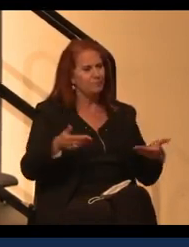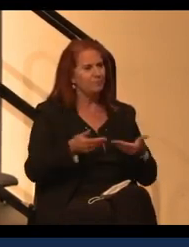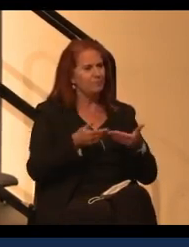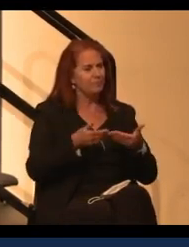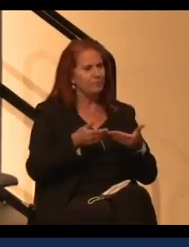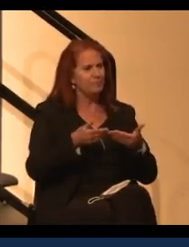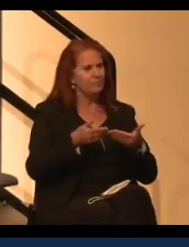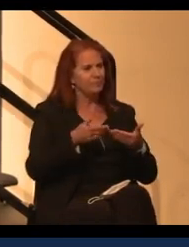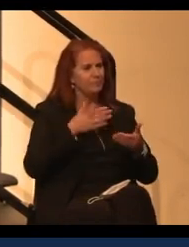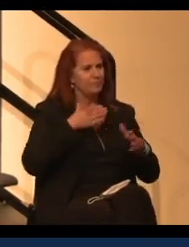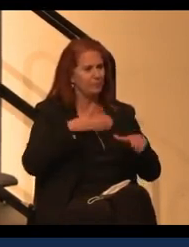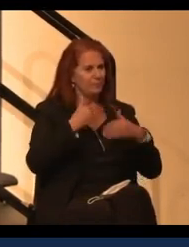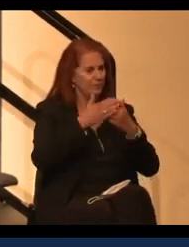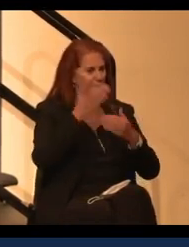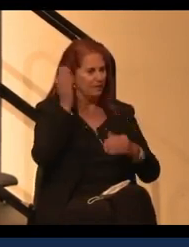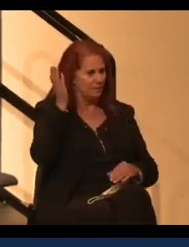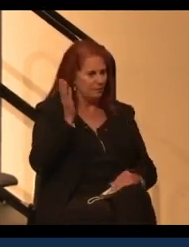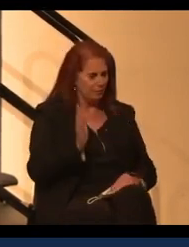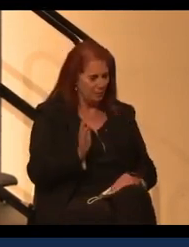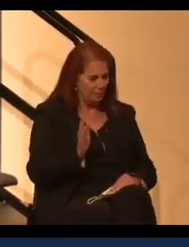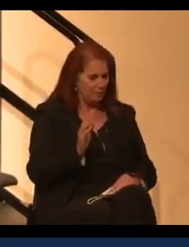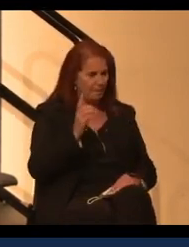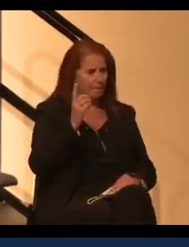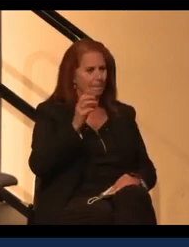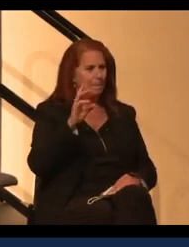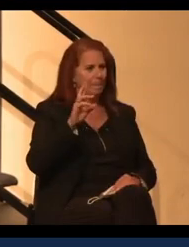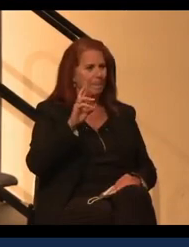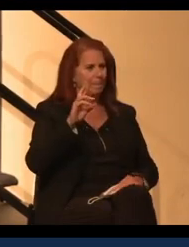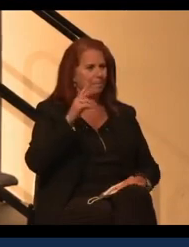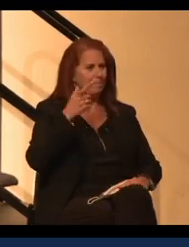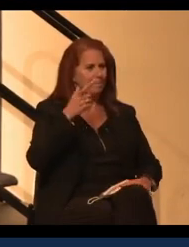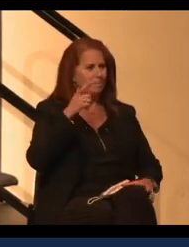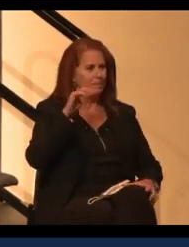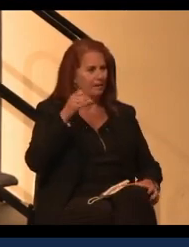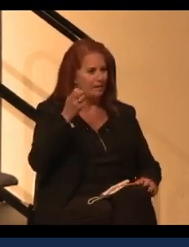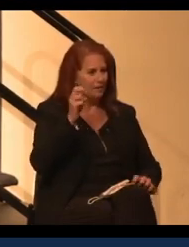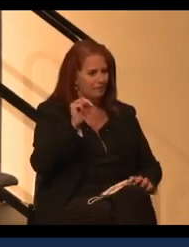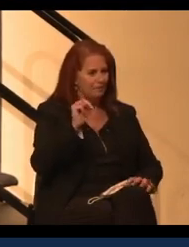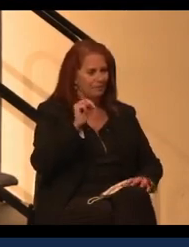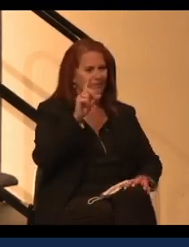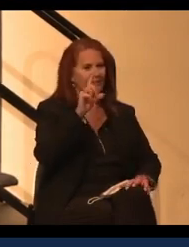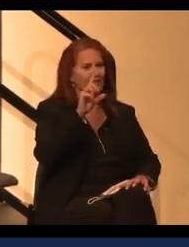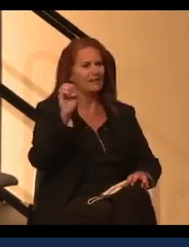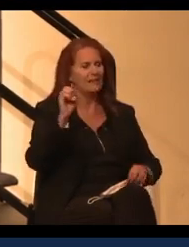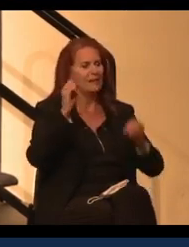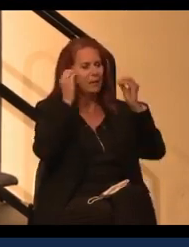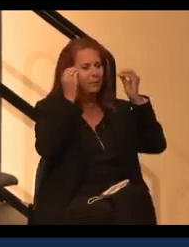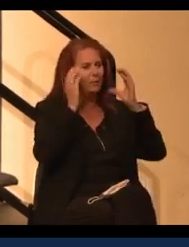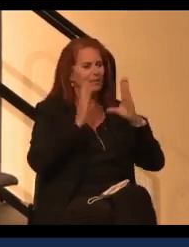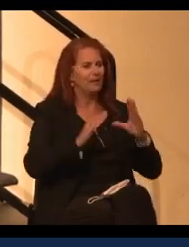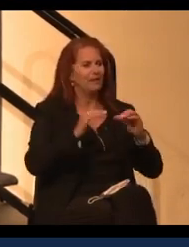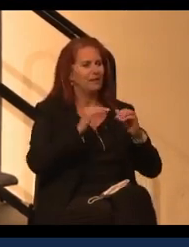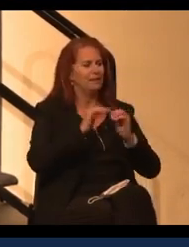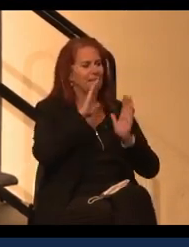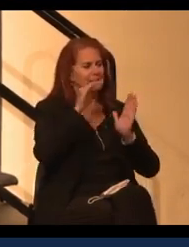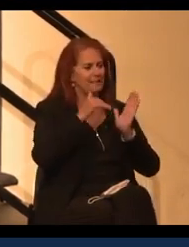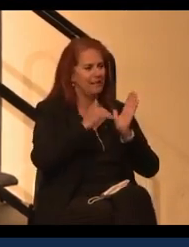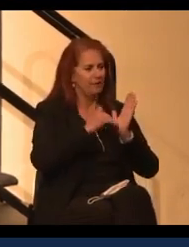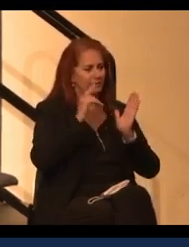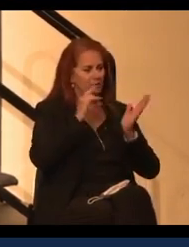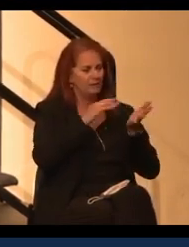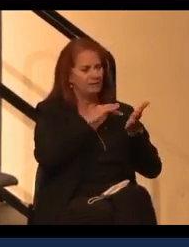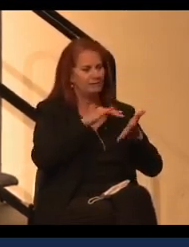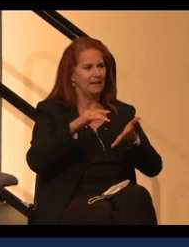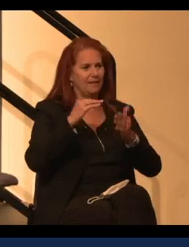introduce our next speaker, Dr. Jenny Lee, who is a professor at the Center for the Study